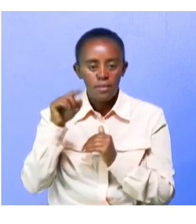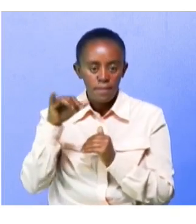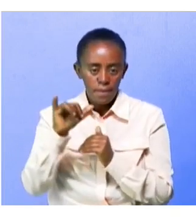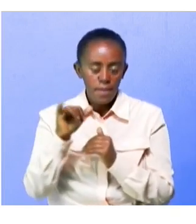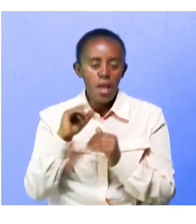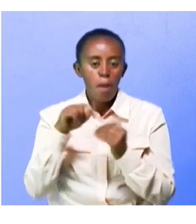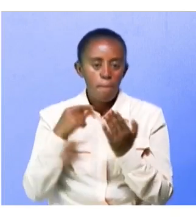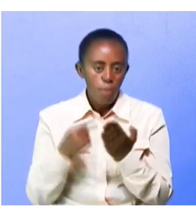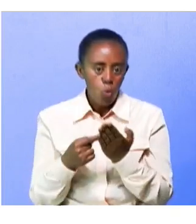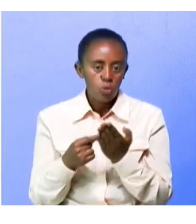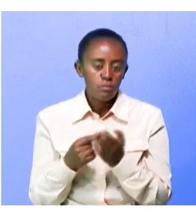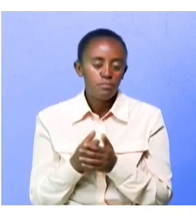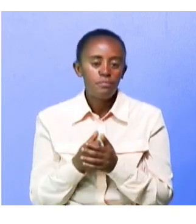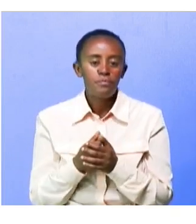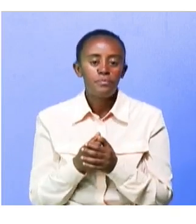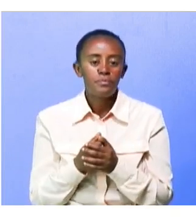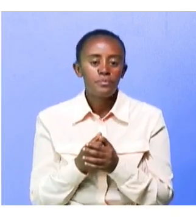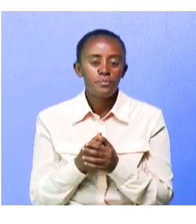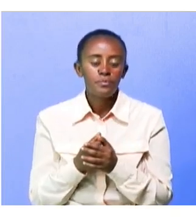among